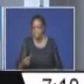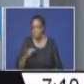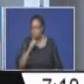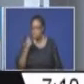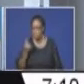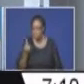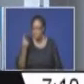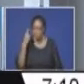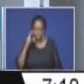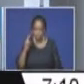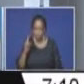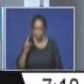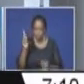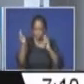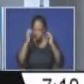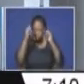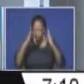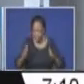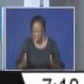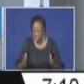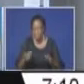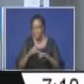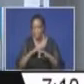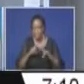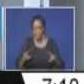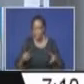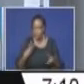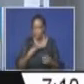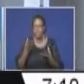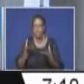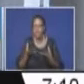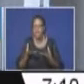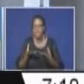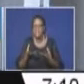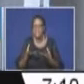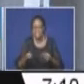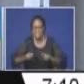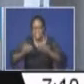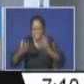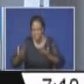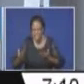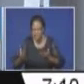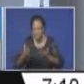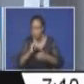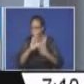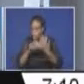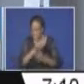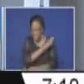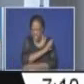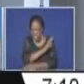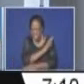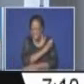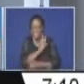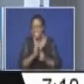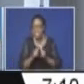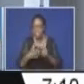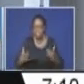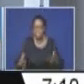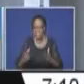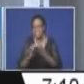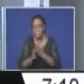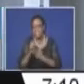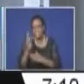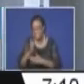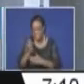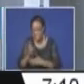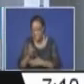for tourists, but also for Bahamians. Bear in mind in an archipelago that we have 98 clinics around the Commonwealth of the Bahamas.